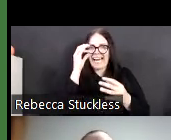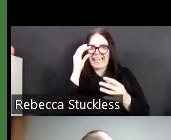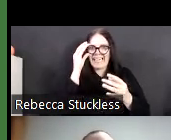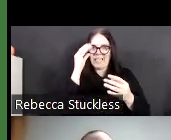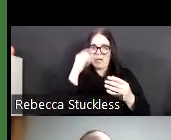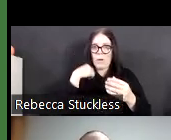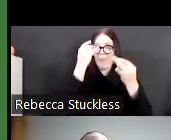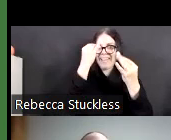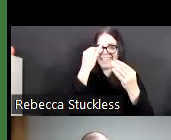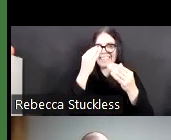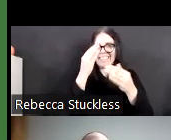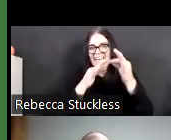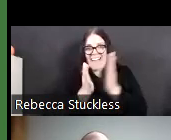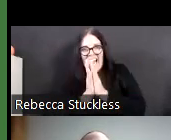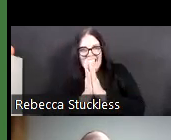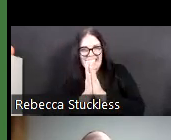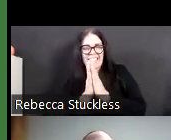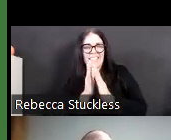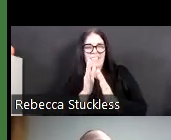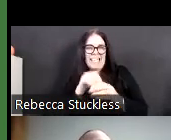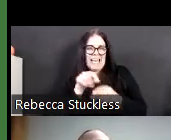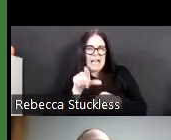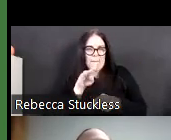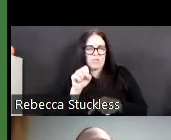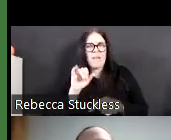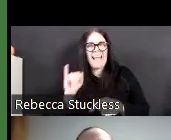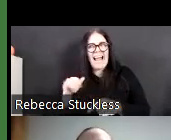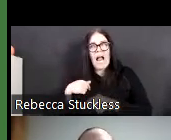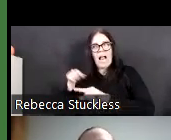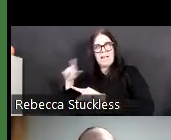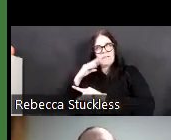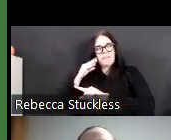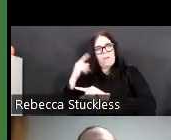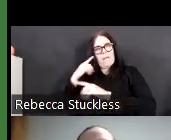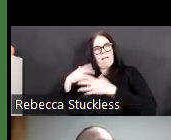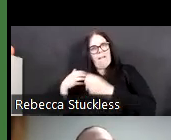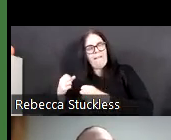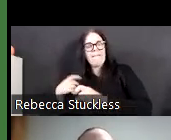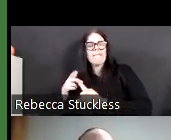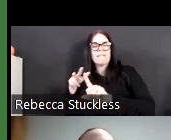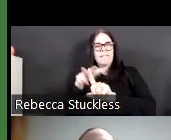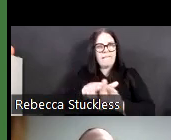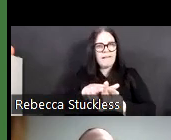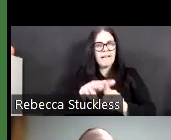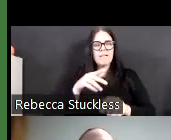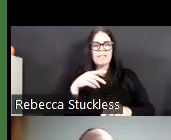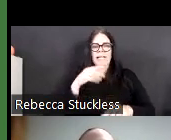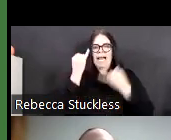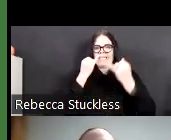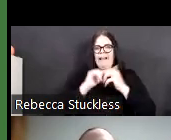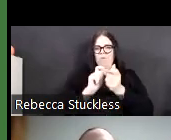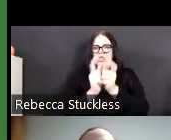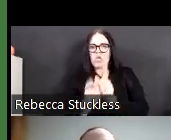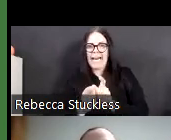kind of drew the inspiration from, and we're discussing changing our screening a little bit to ask some of those